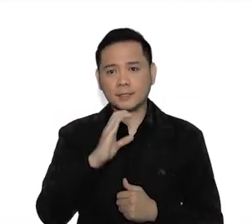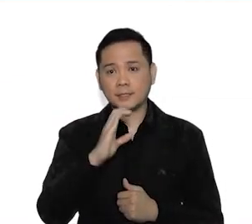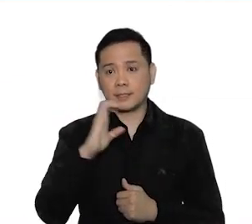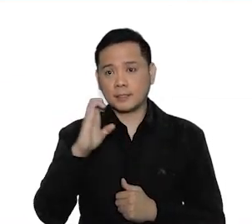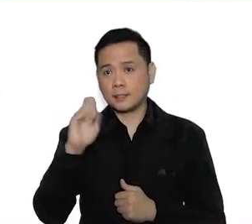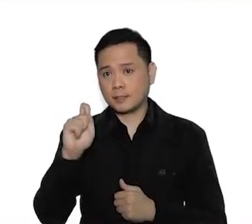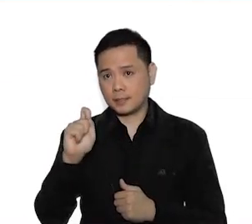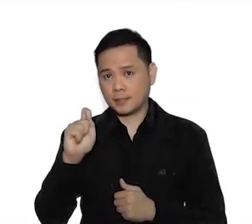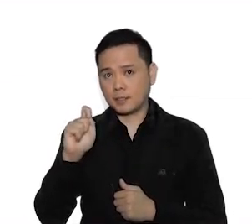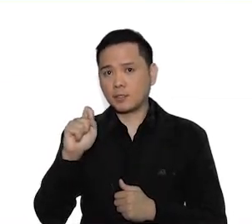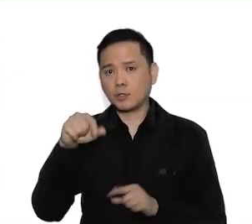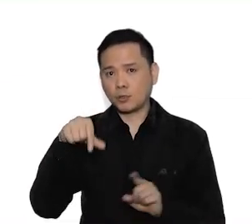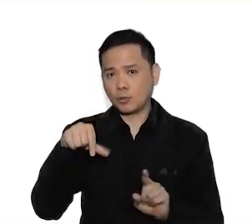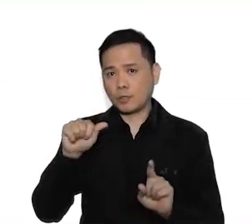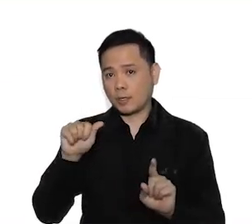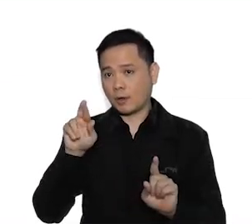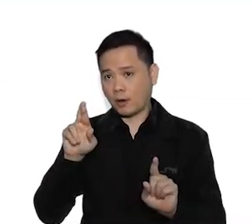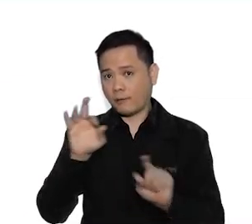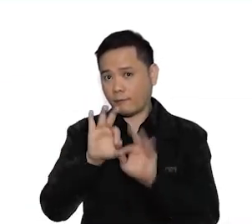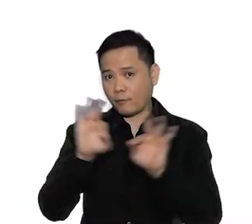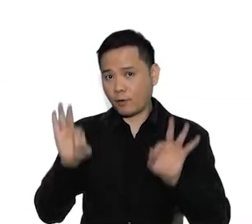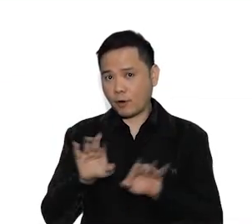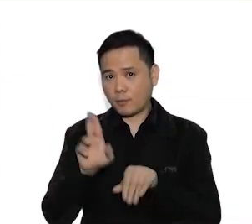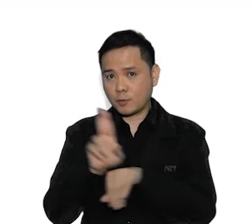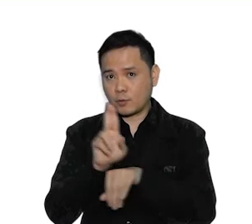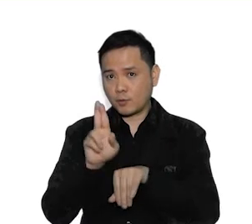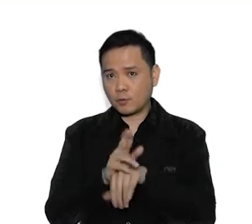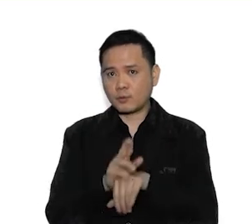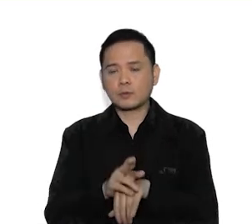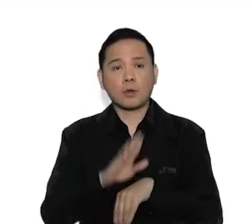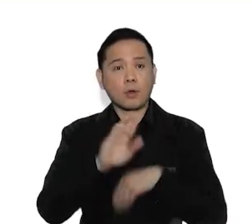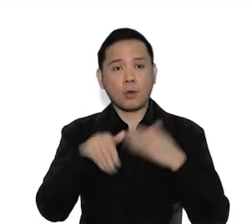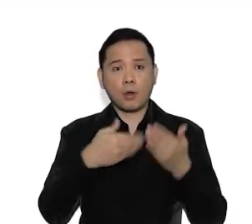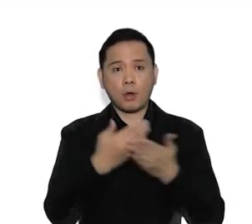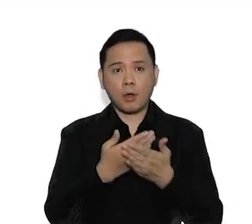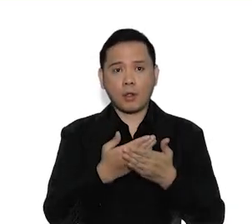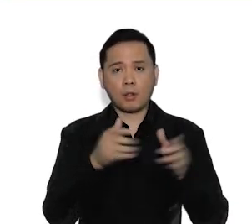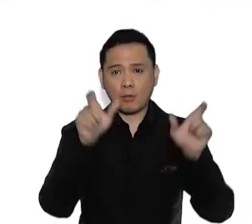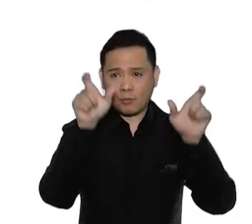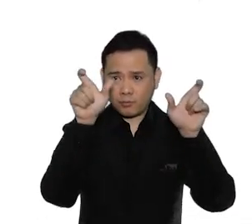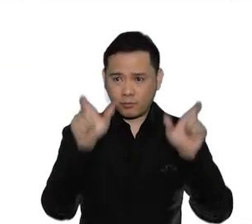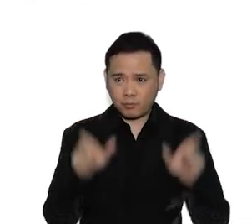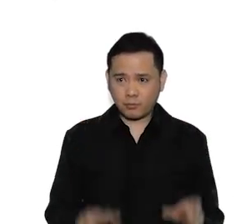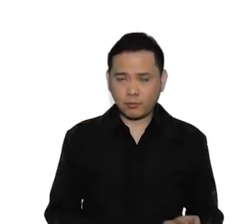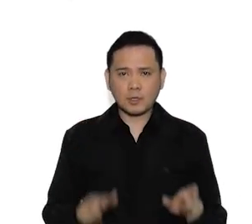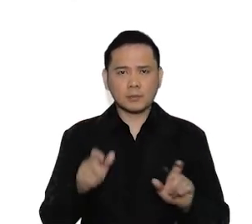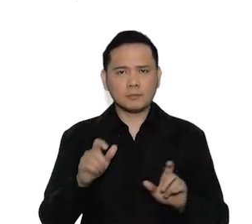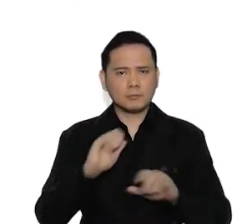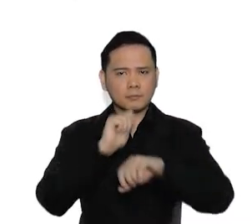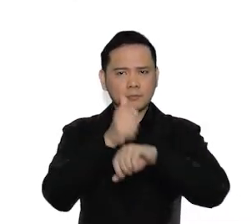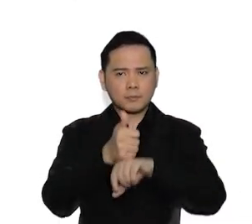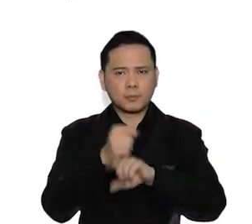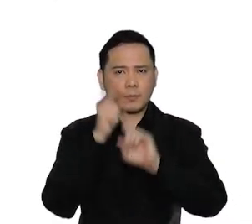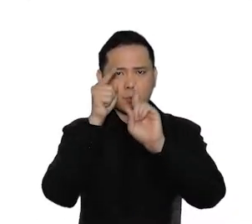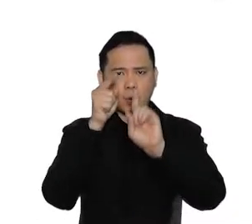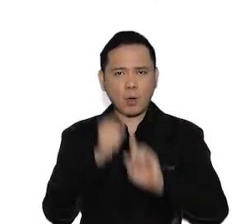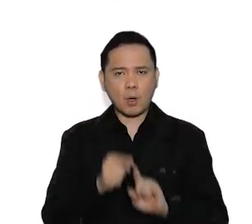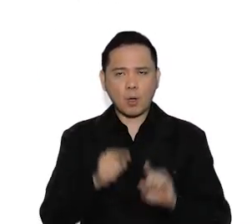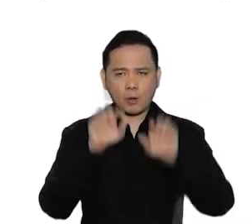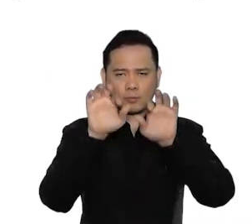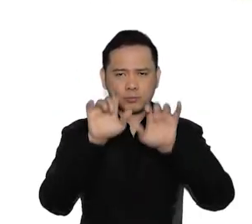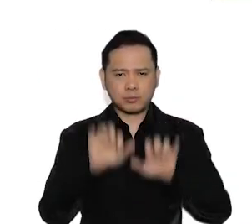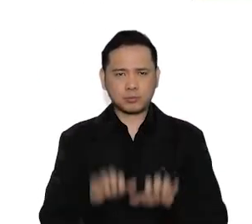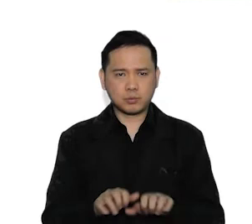stage. Using the CCET QAR form, characterize the CCPAPs in terms of their